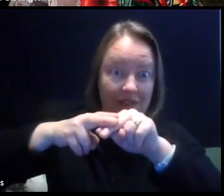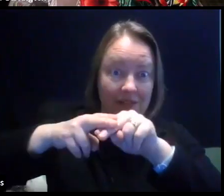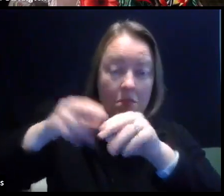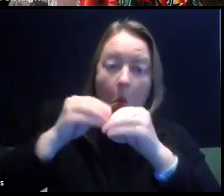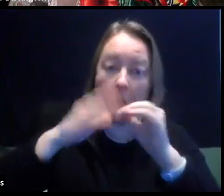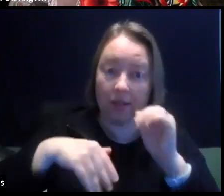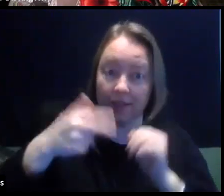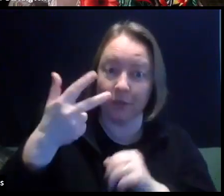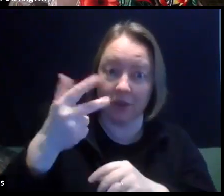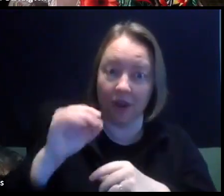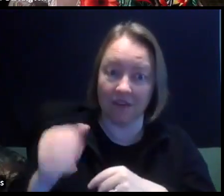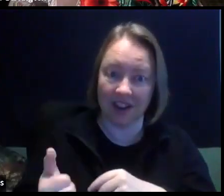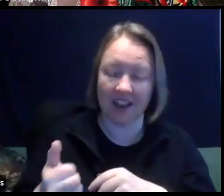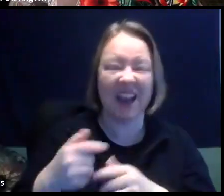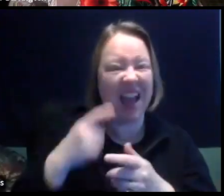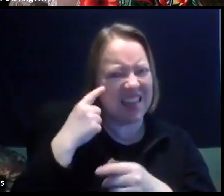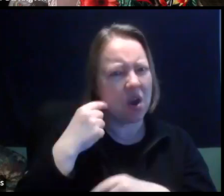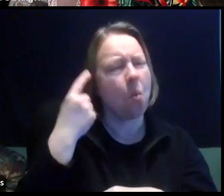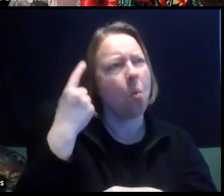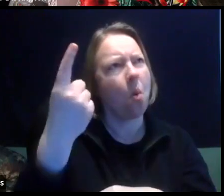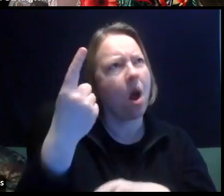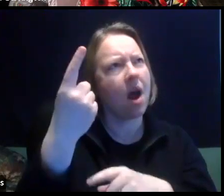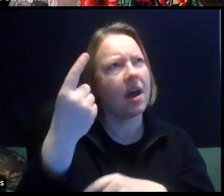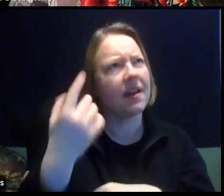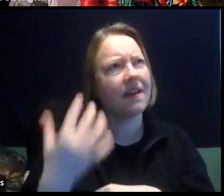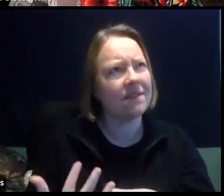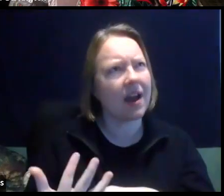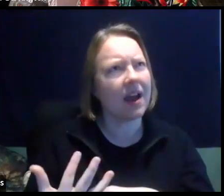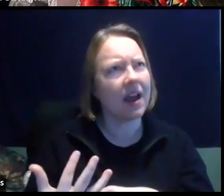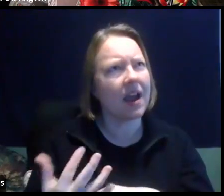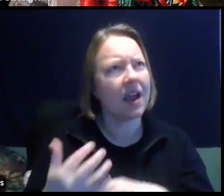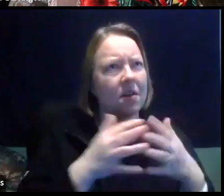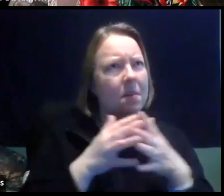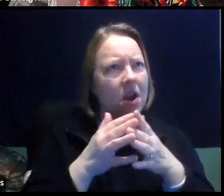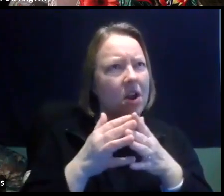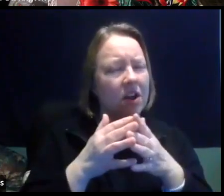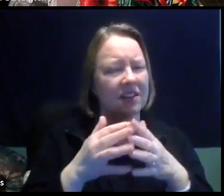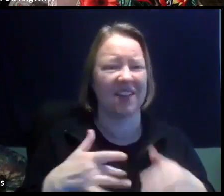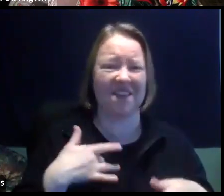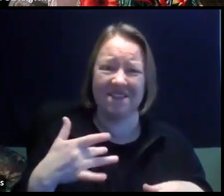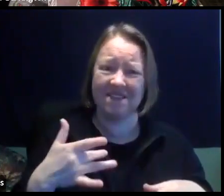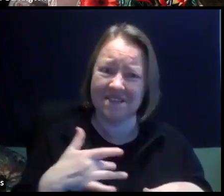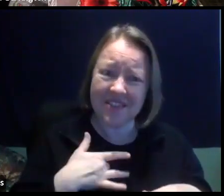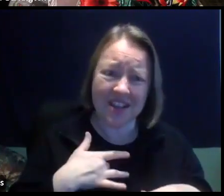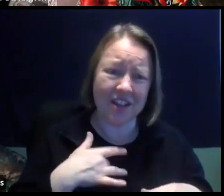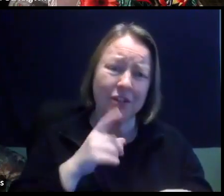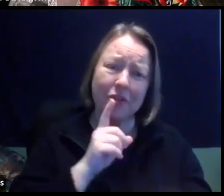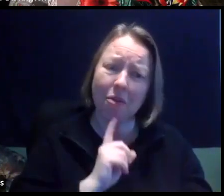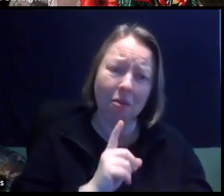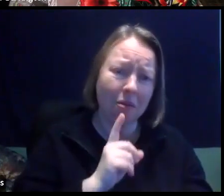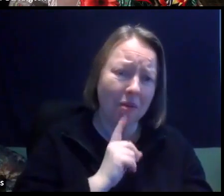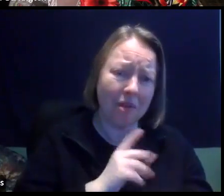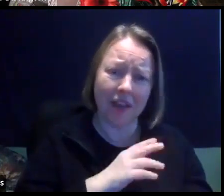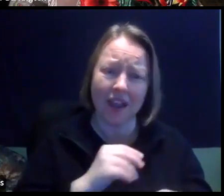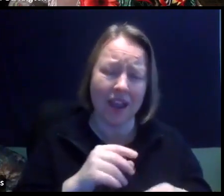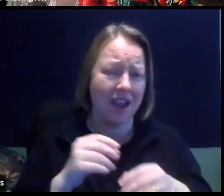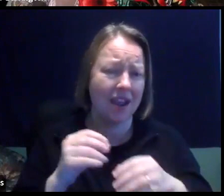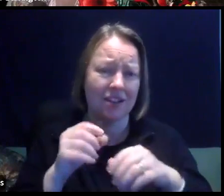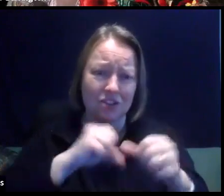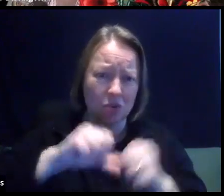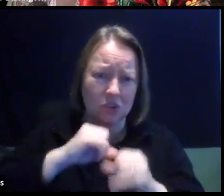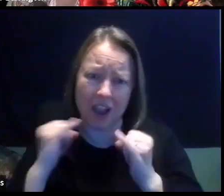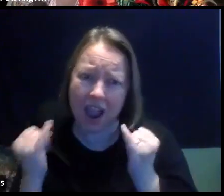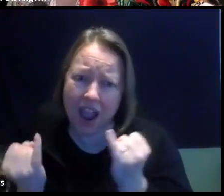think about it, 1 in 5, I think, Americans reported feeling lonely and socially isolated